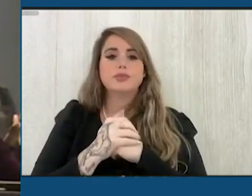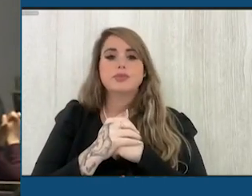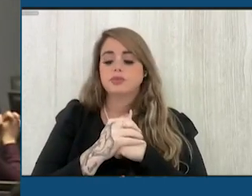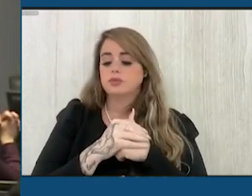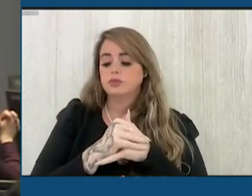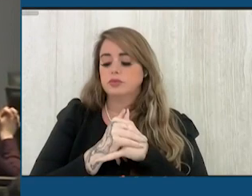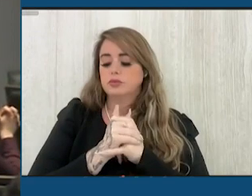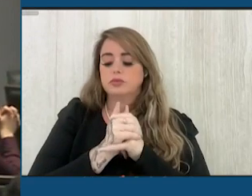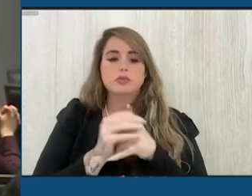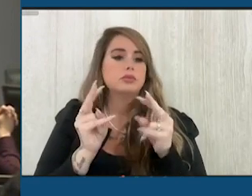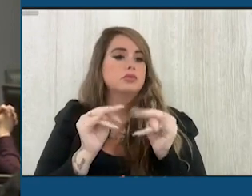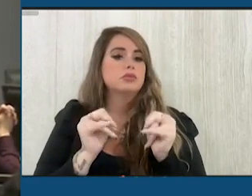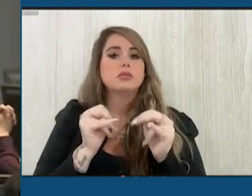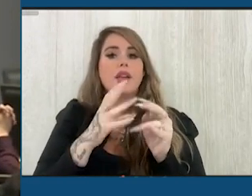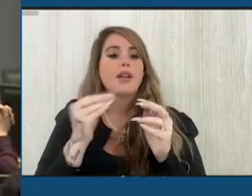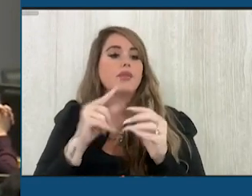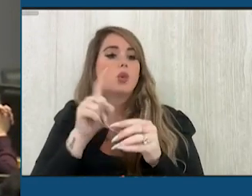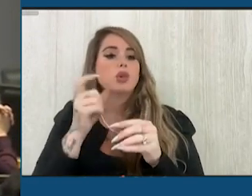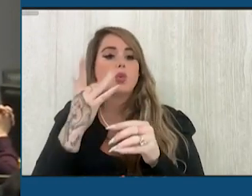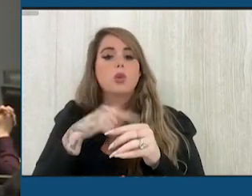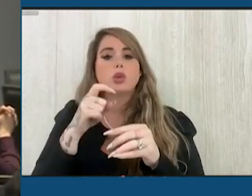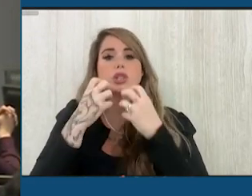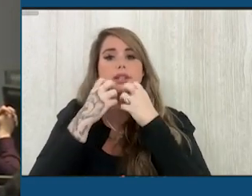And the question is, why should we care?